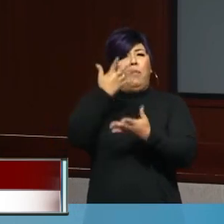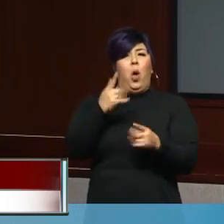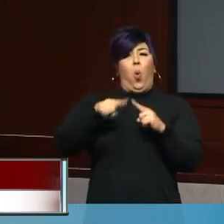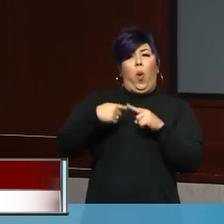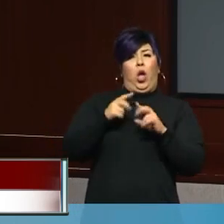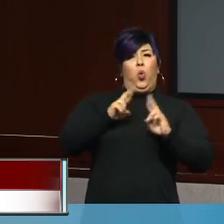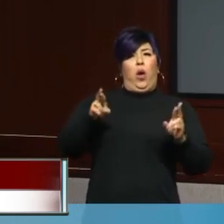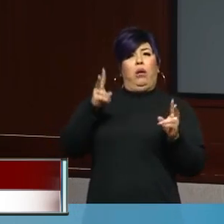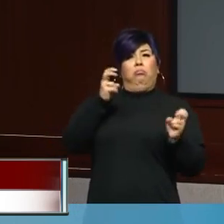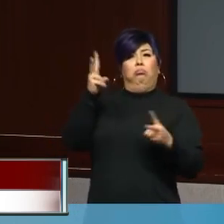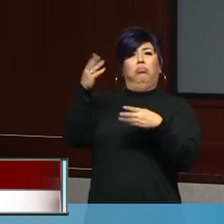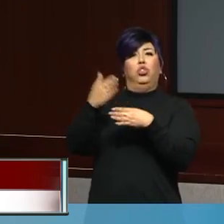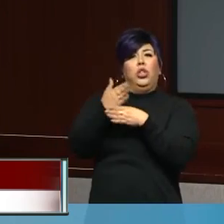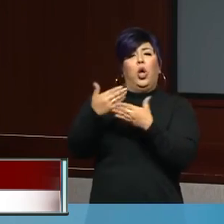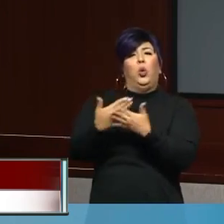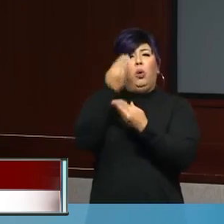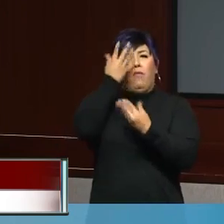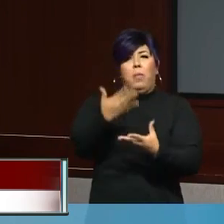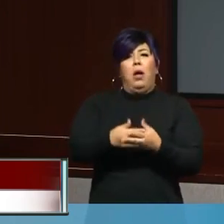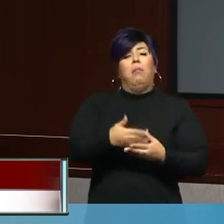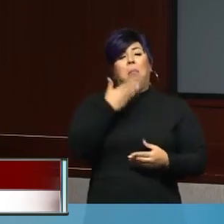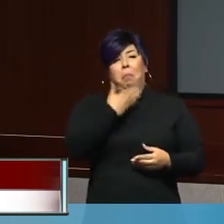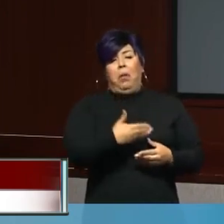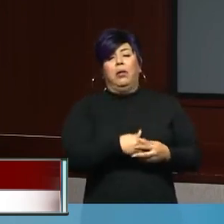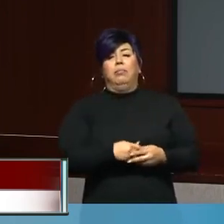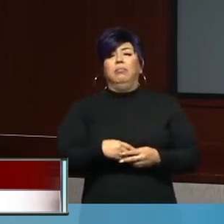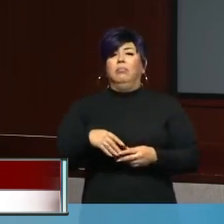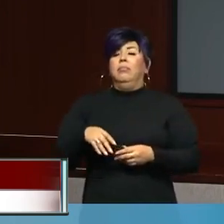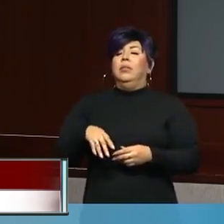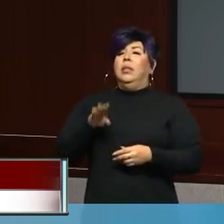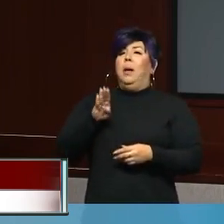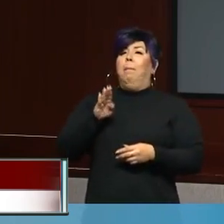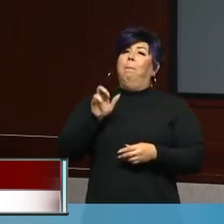update? Thanks for the question. We'll have Bryn respond.